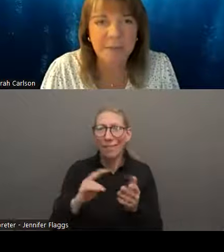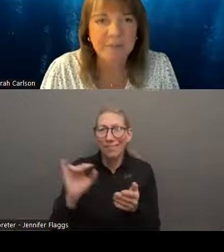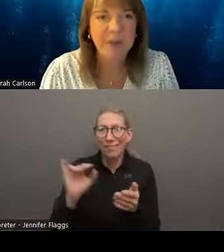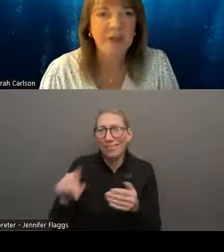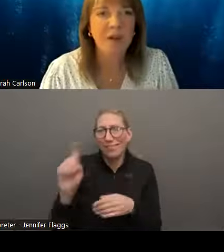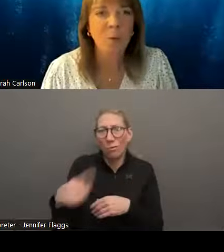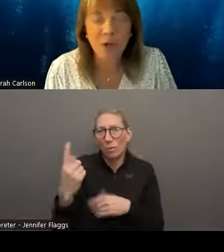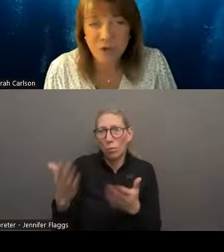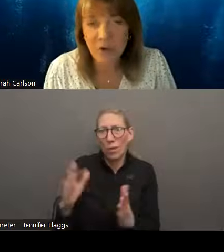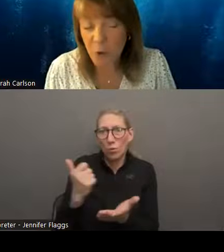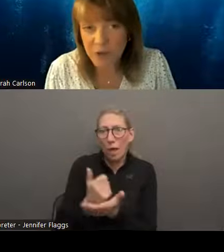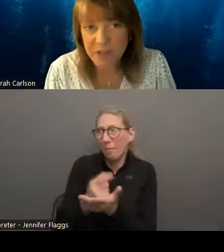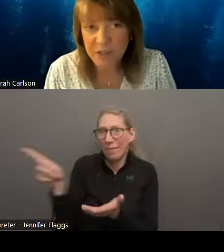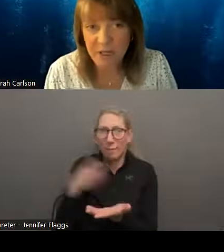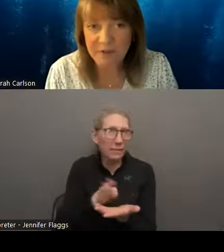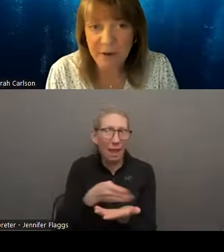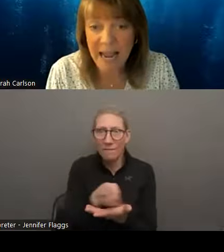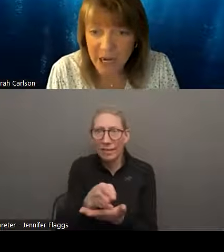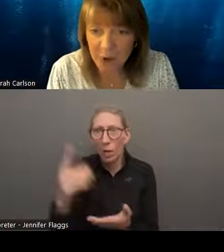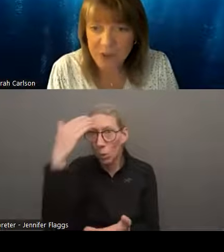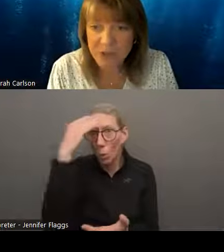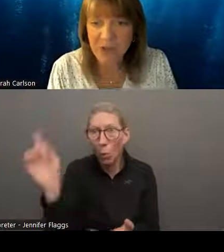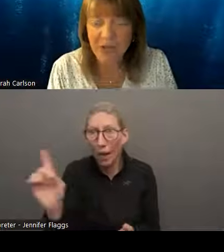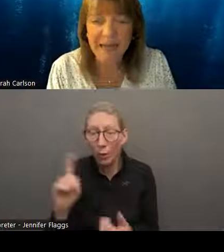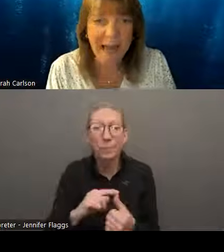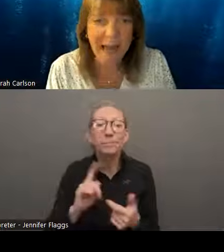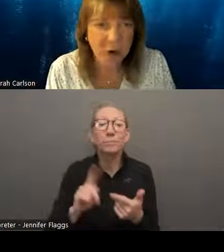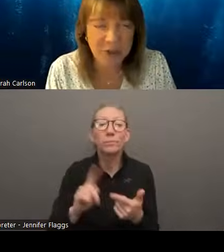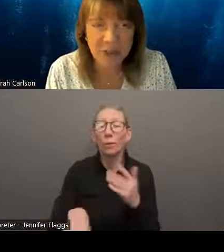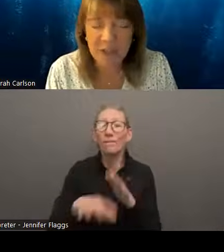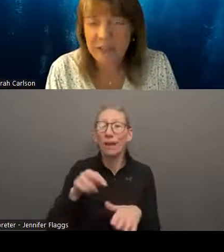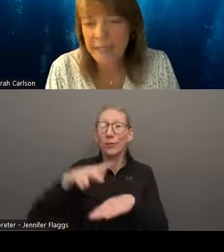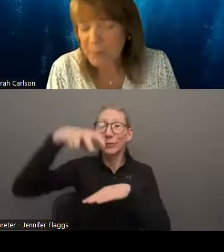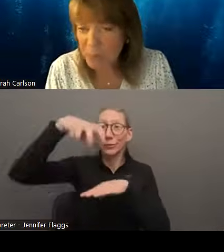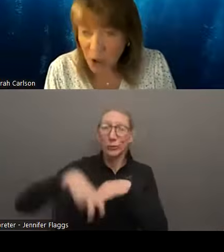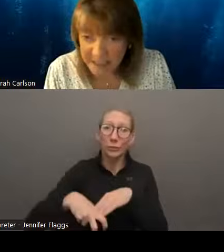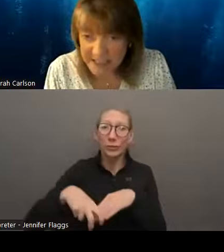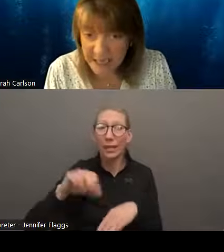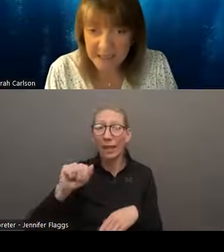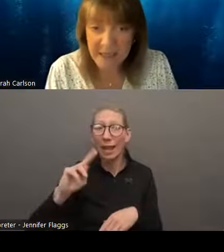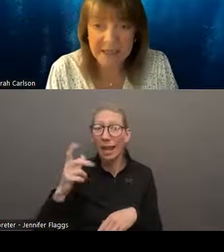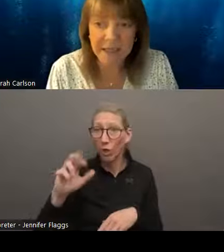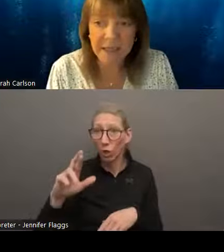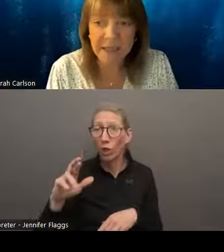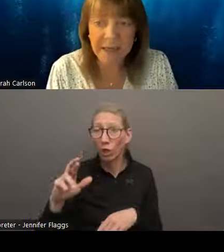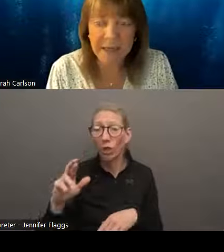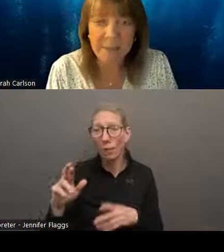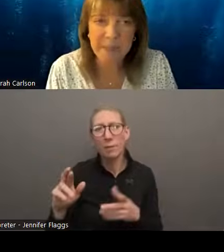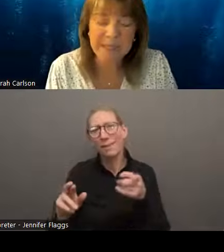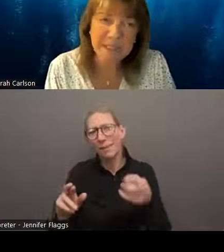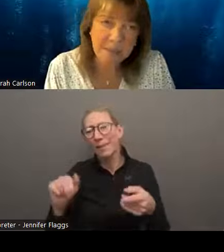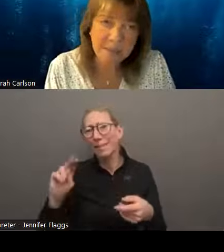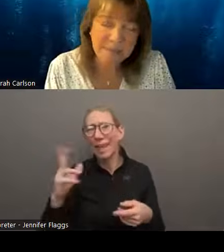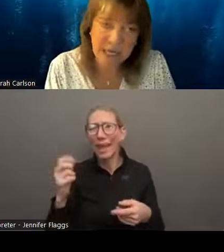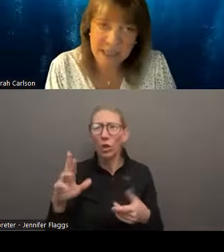had. We also, of course, found anchors, and anchors can be broadly diagnostic,